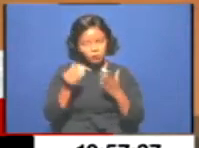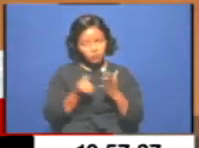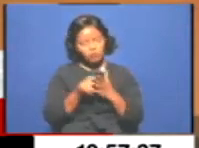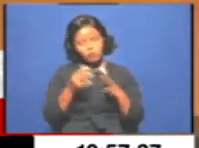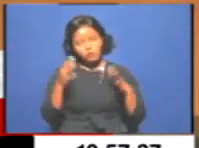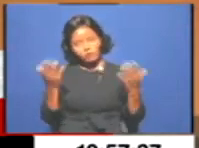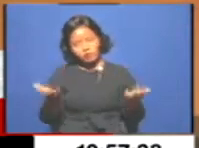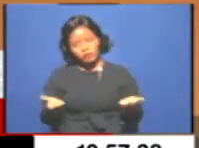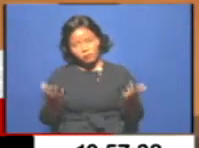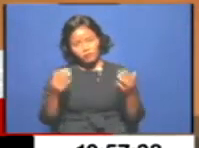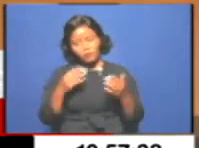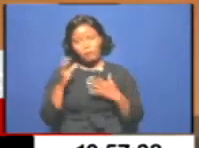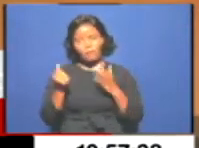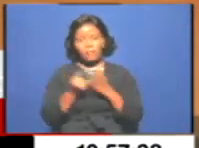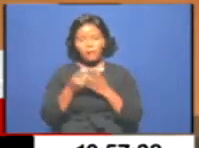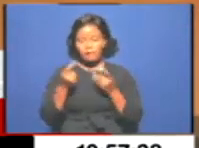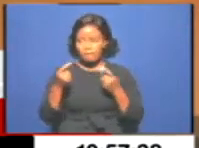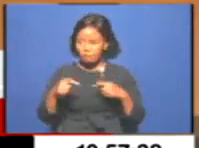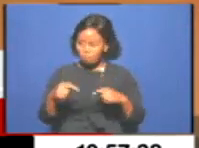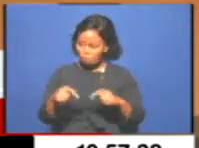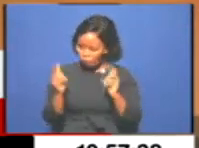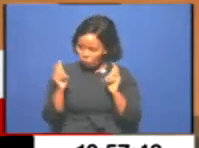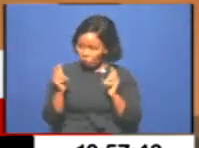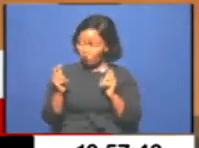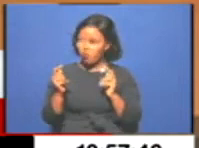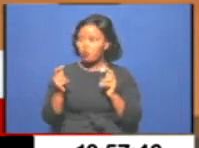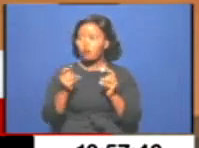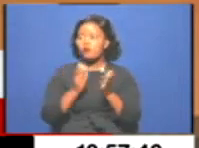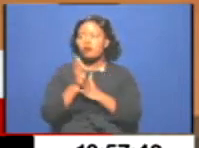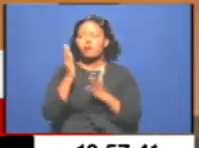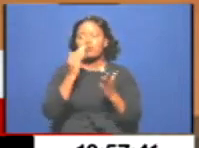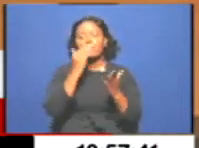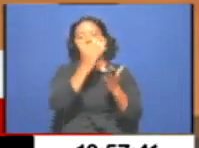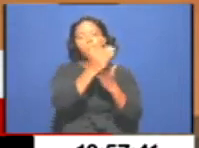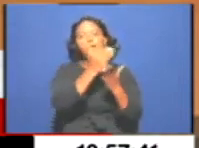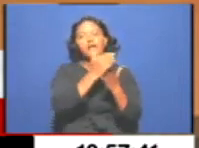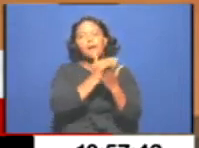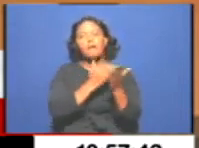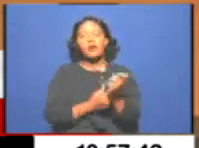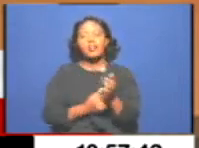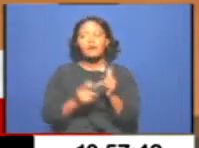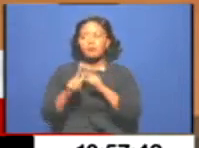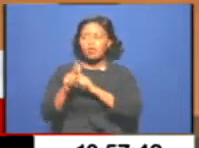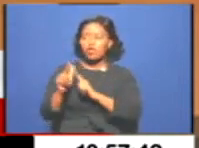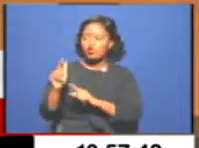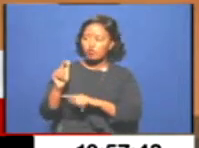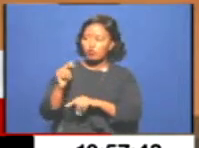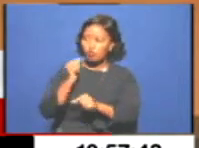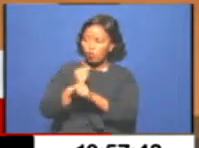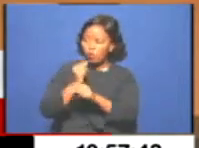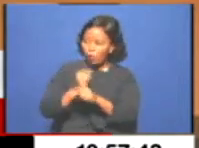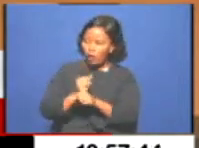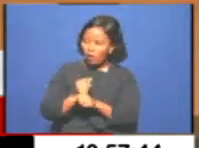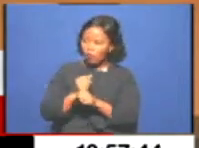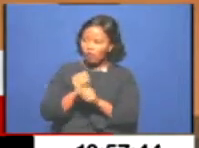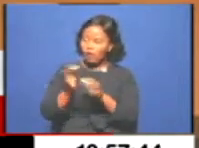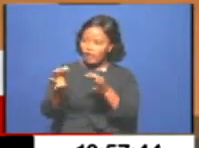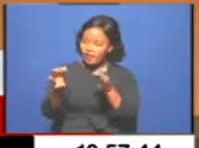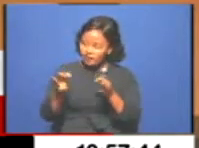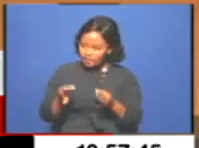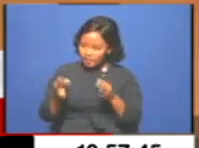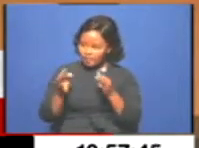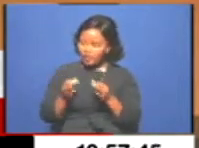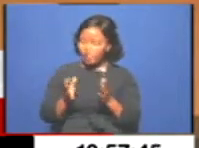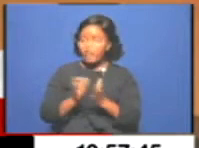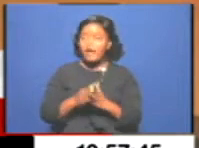be executed. Through that program, and through the very good work of our Treasurer, Eliud Kariuki, and the Chairman of the